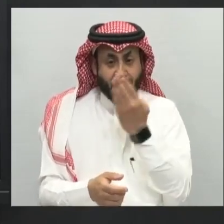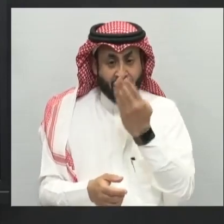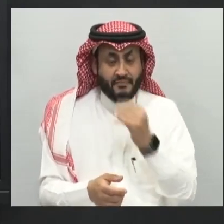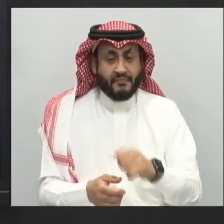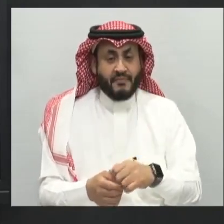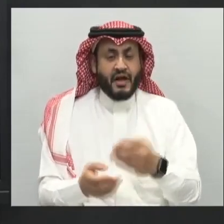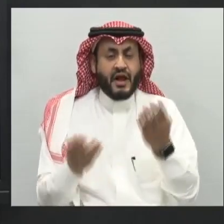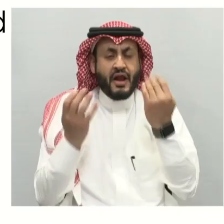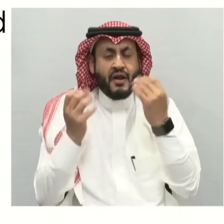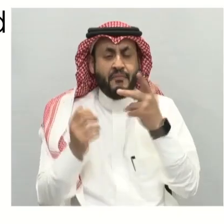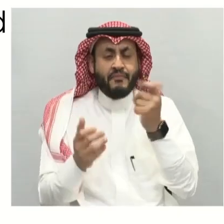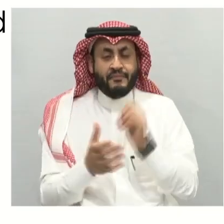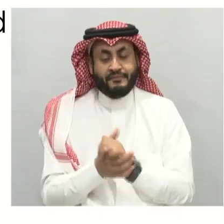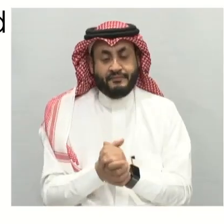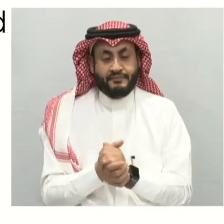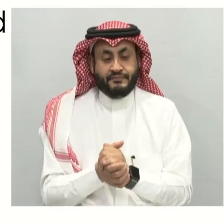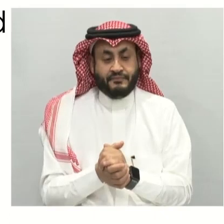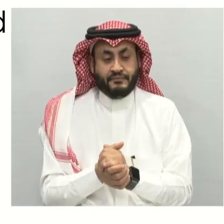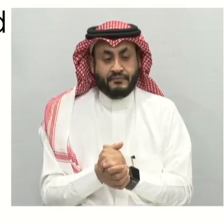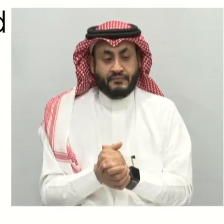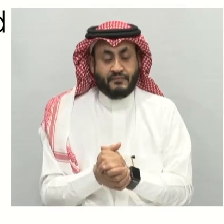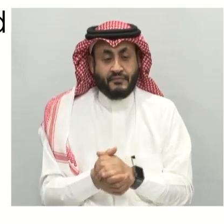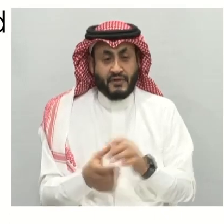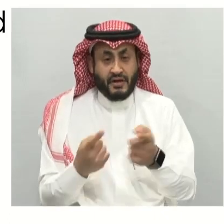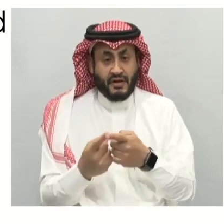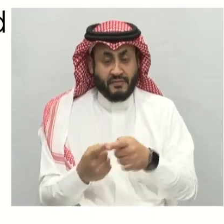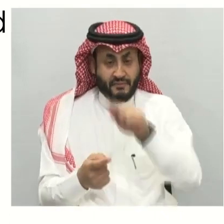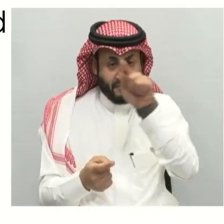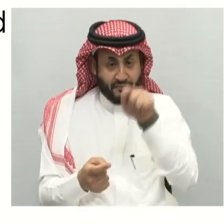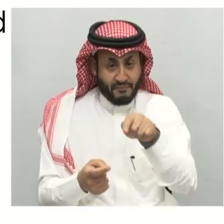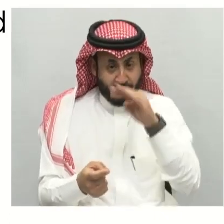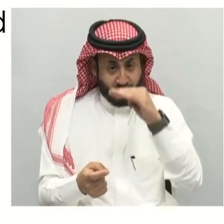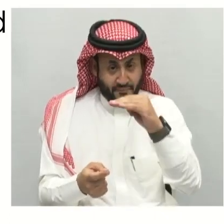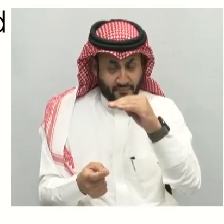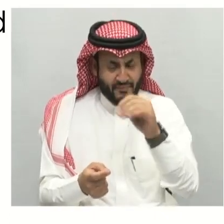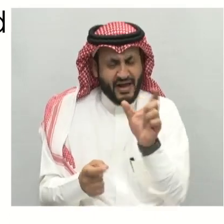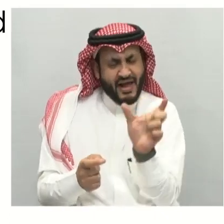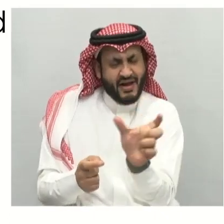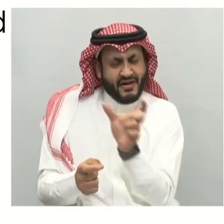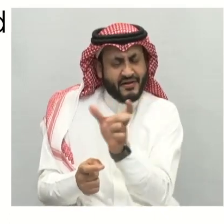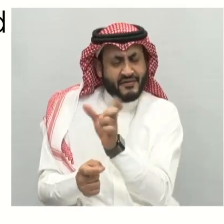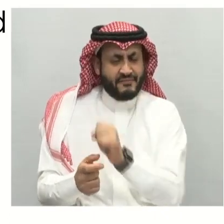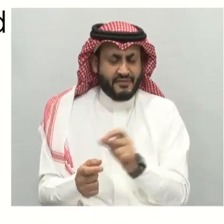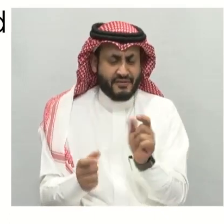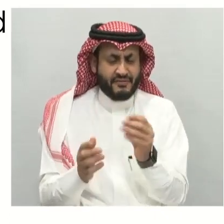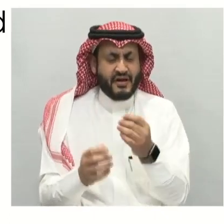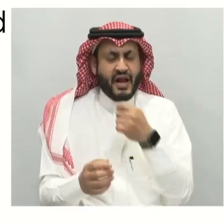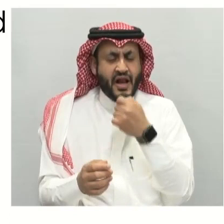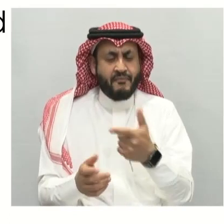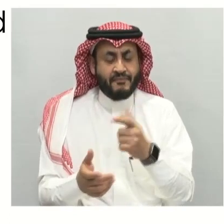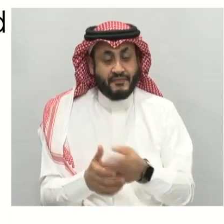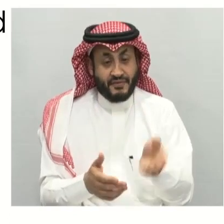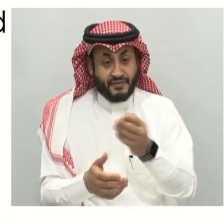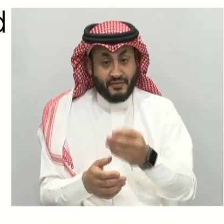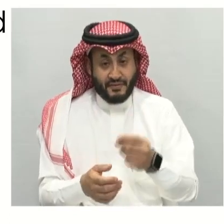objectives. So today, inshallah, we are going to ask and respond to simple assigned sentences. We will